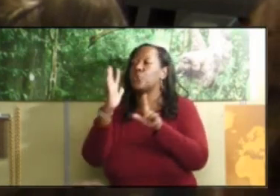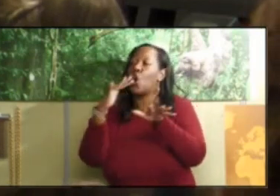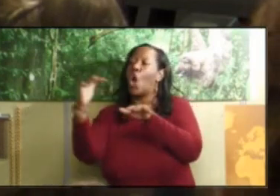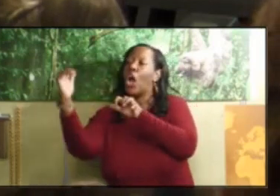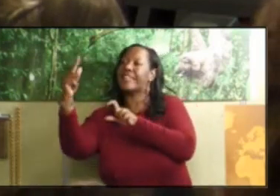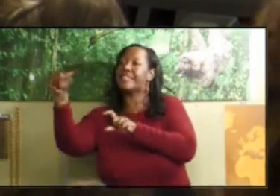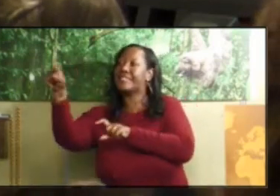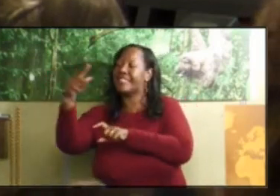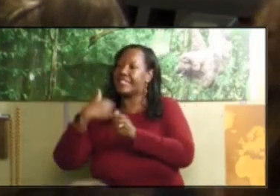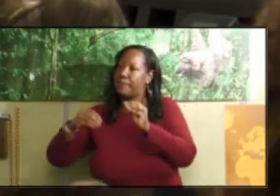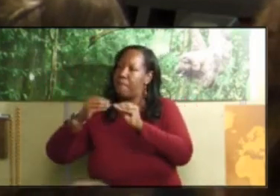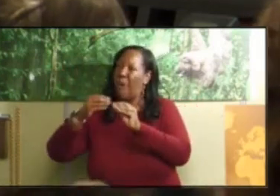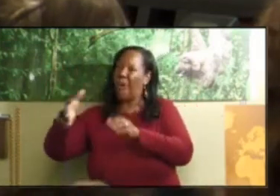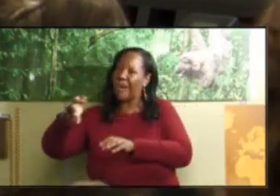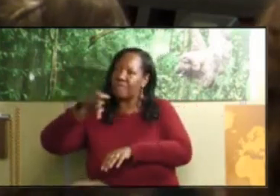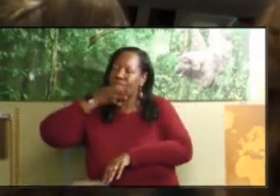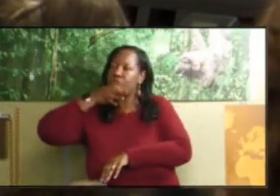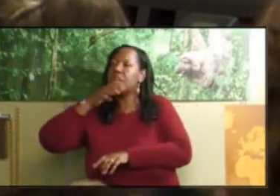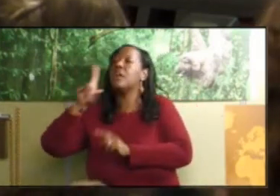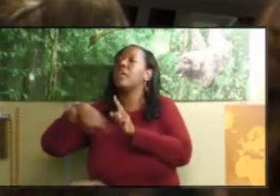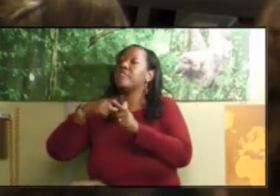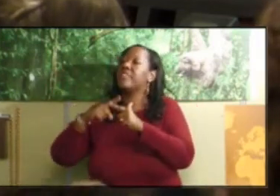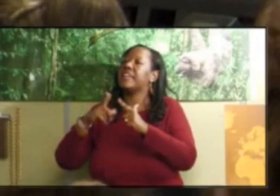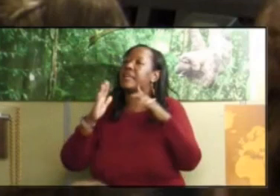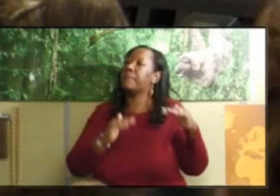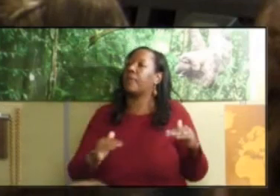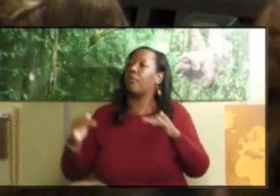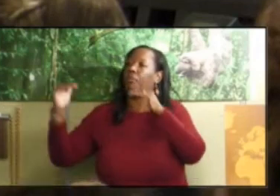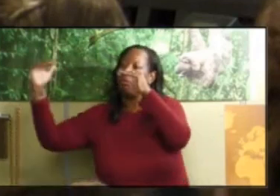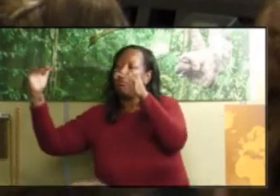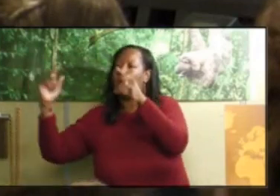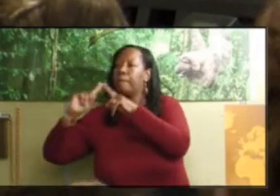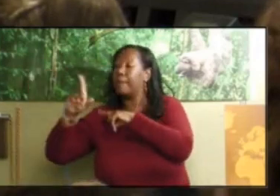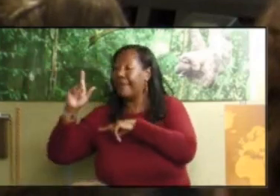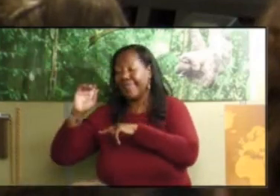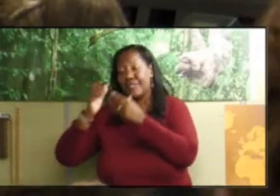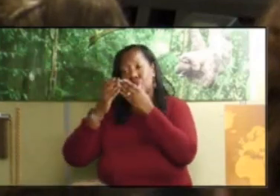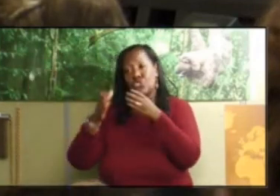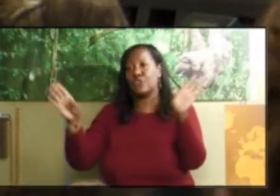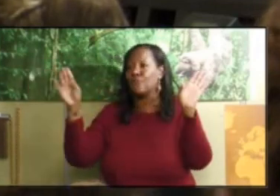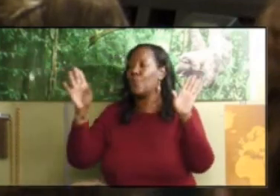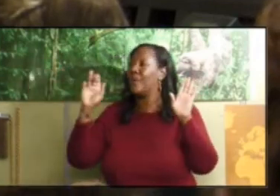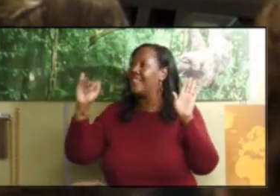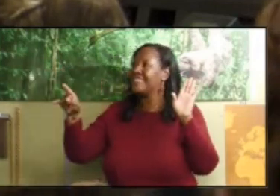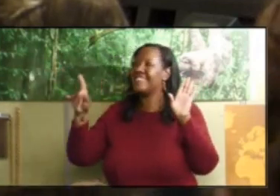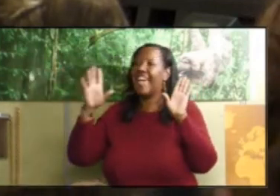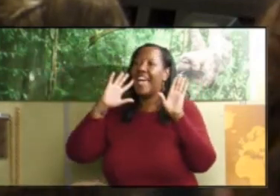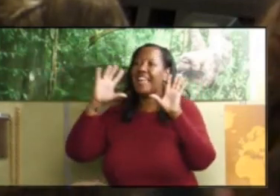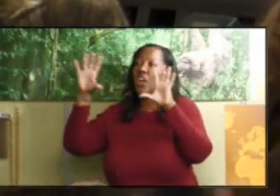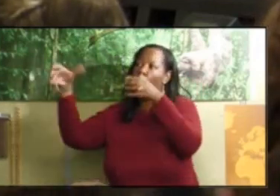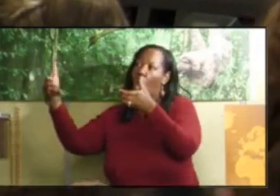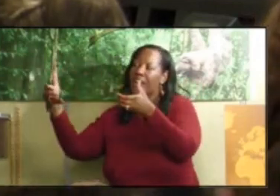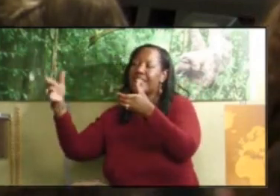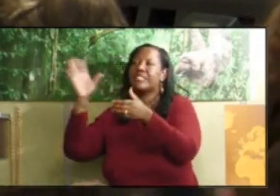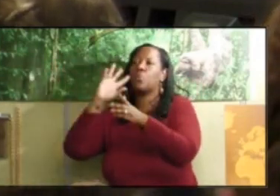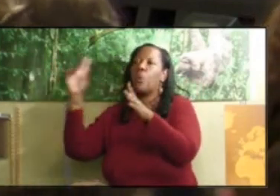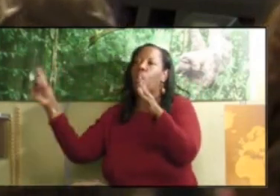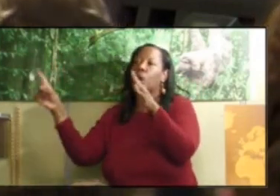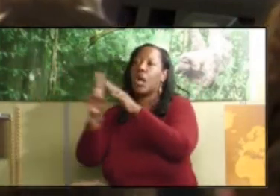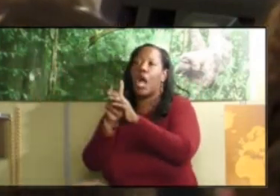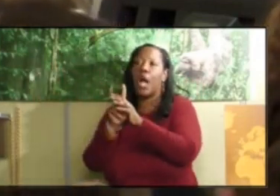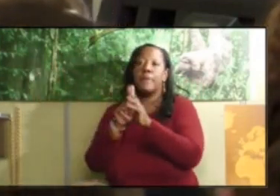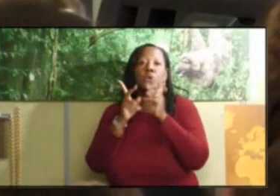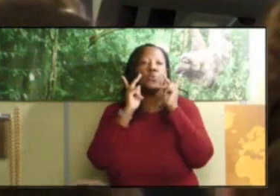and gear it further up. But if, in general, I would say that audience is maybe coming in to see